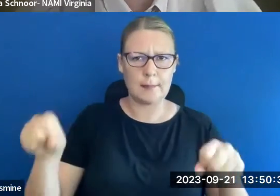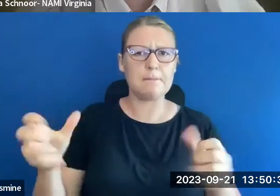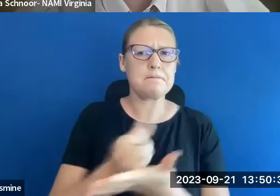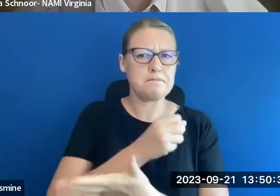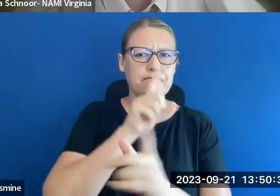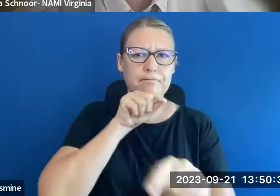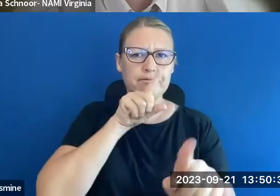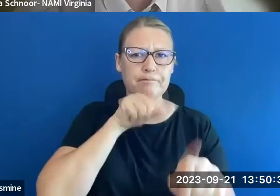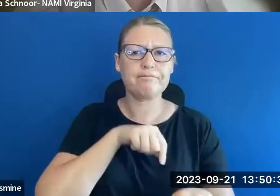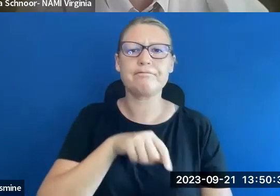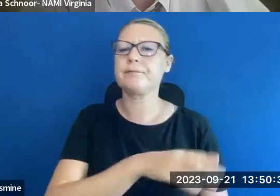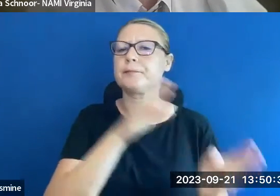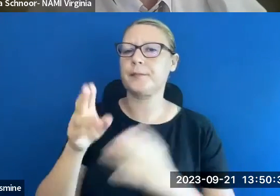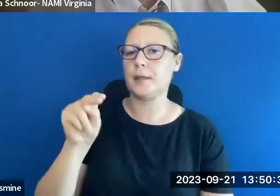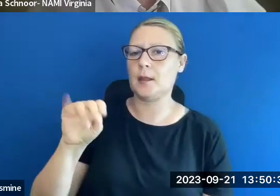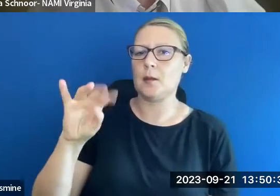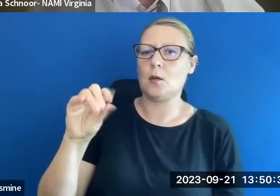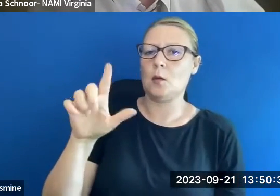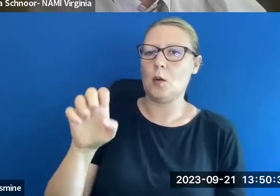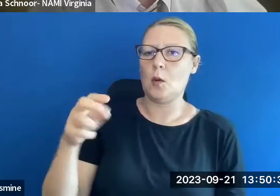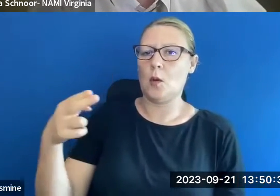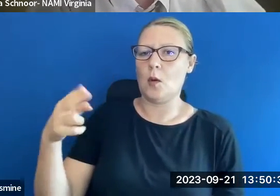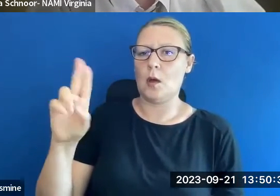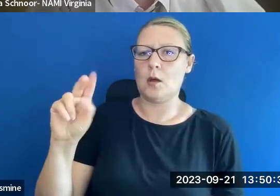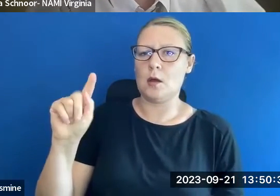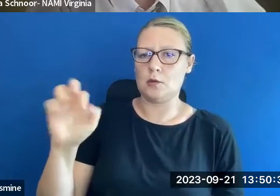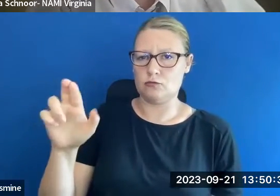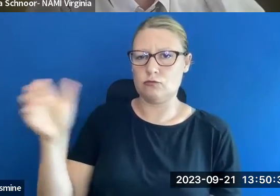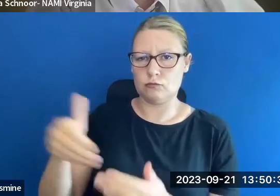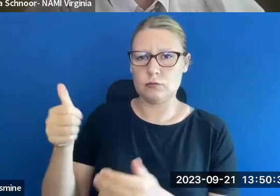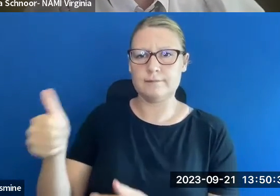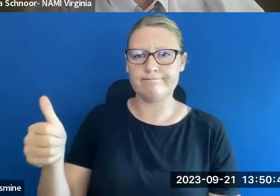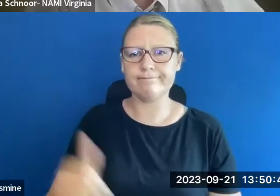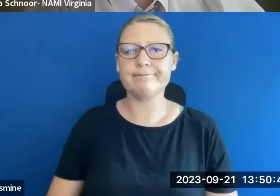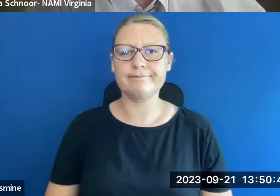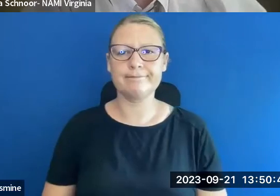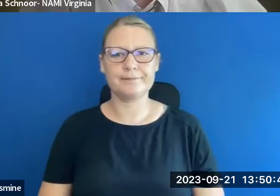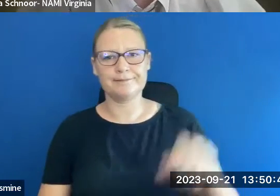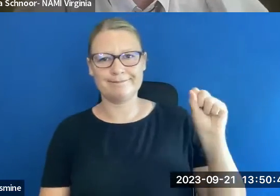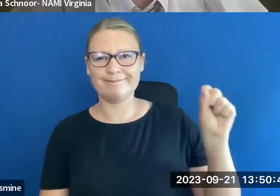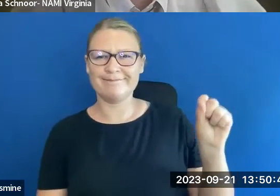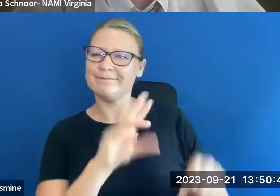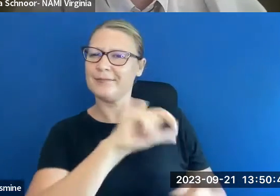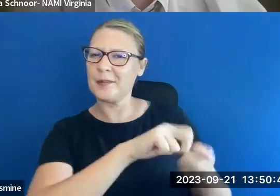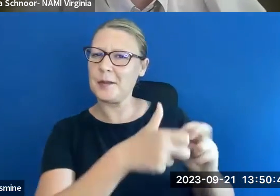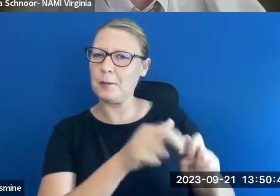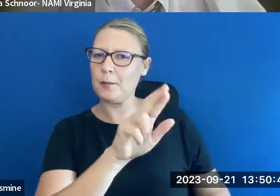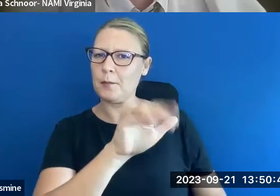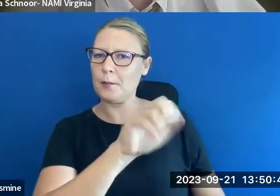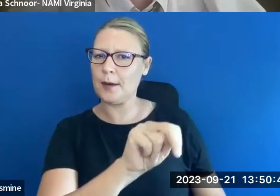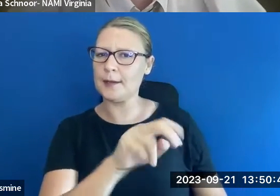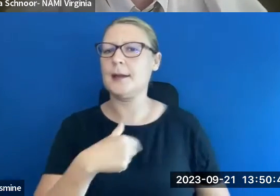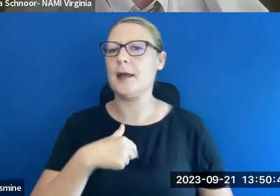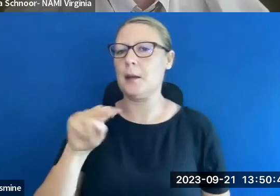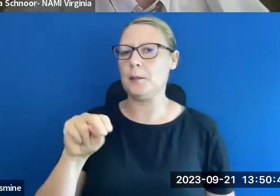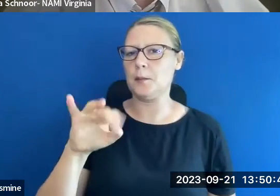Nicole Hunter, if you would like to please take it from here and introduce yourself. Yes, no problem, Ryan. So my name is Nicole